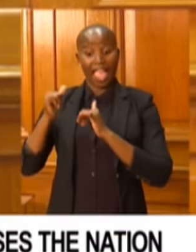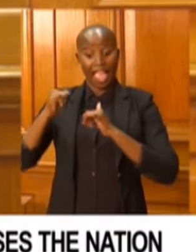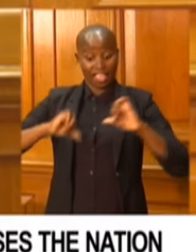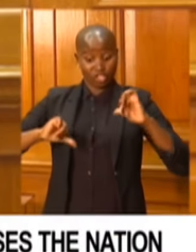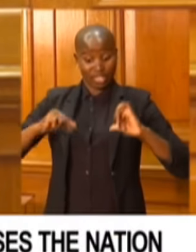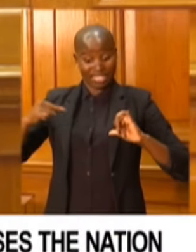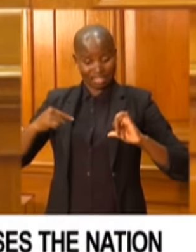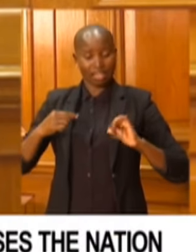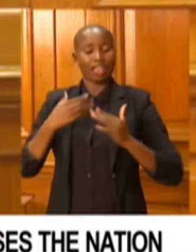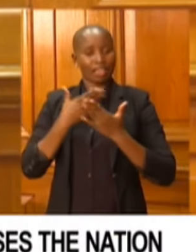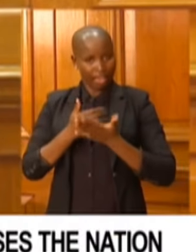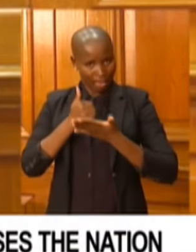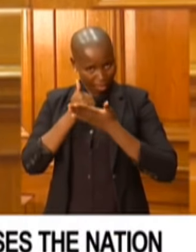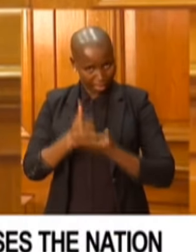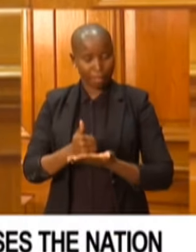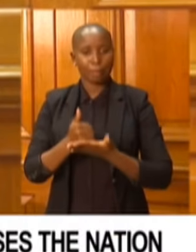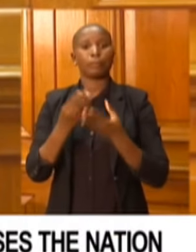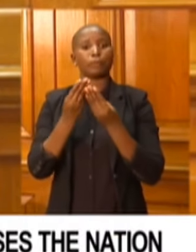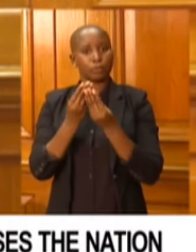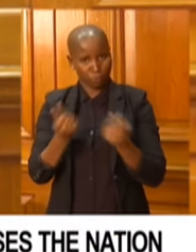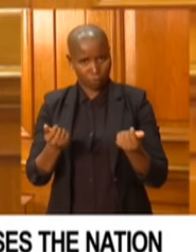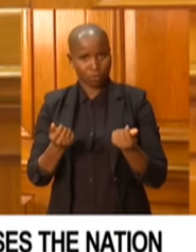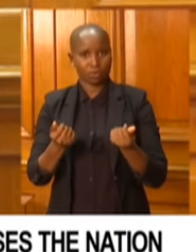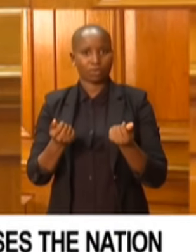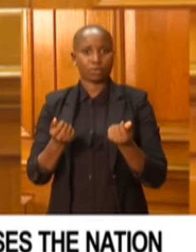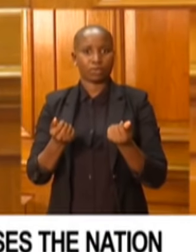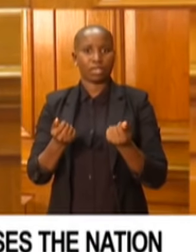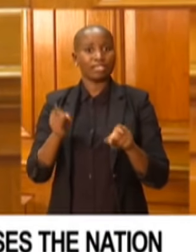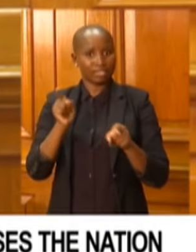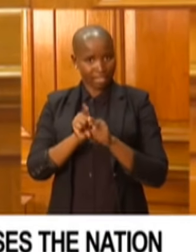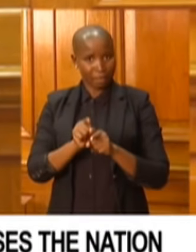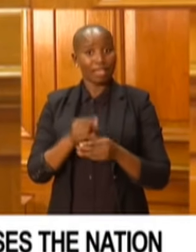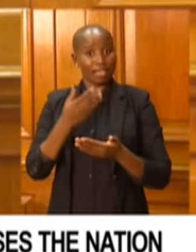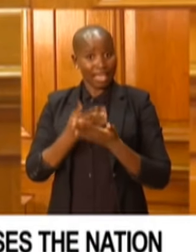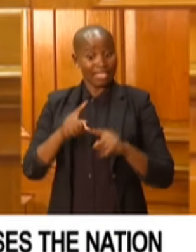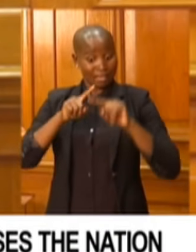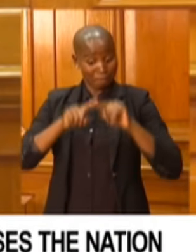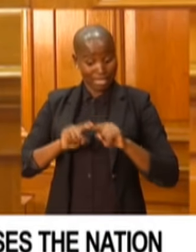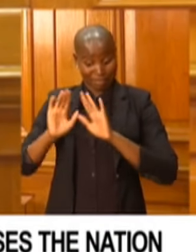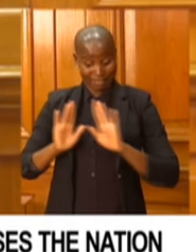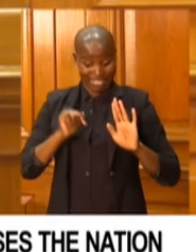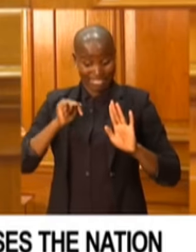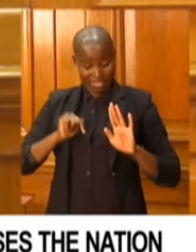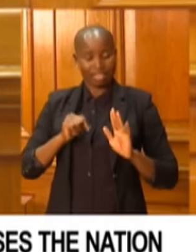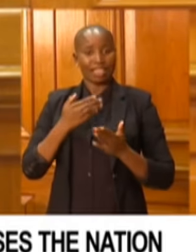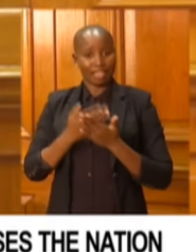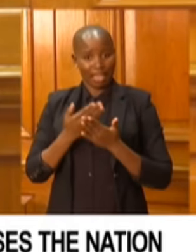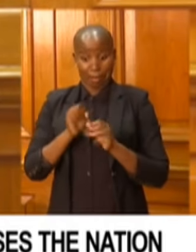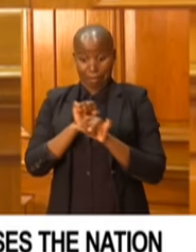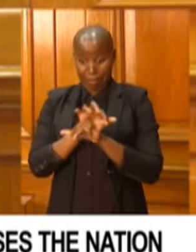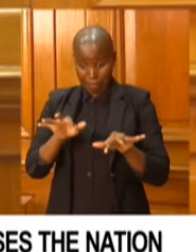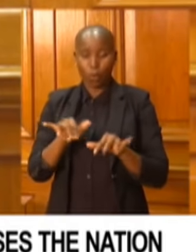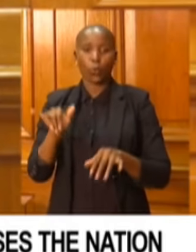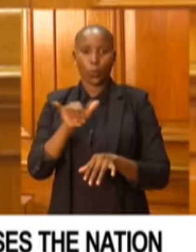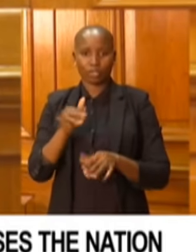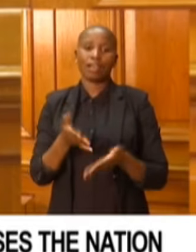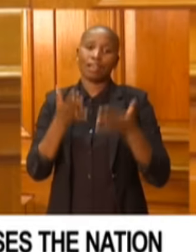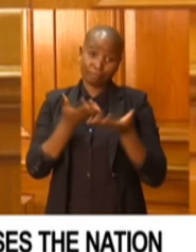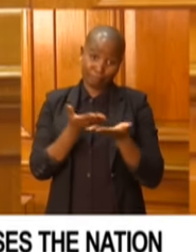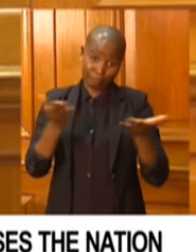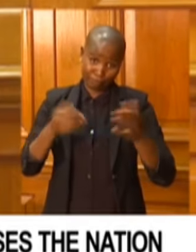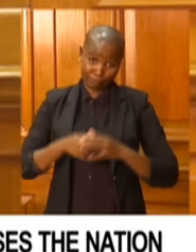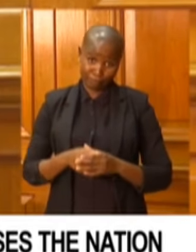direction and the extent of the disease. We have shown that when we are able